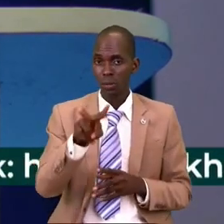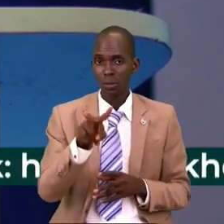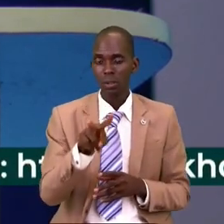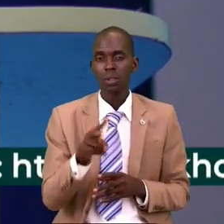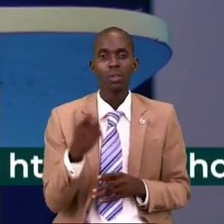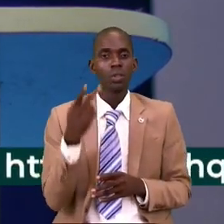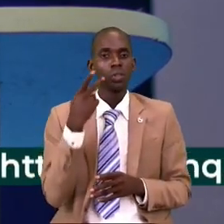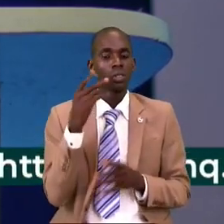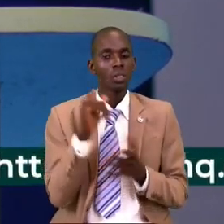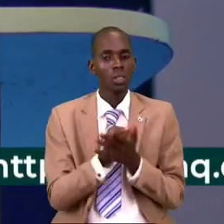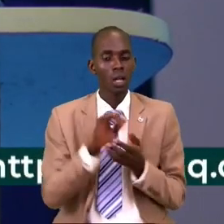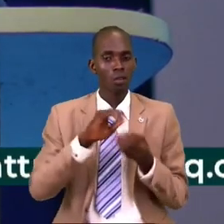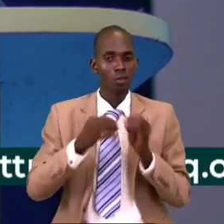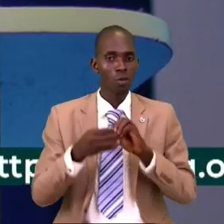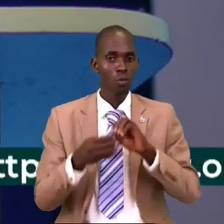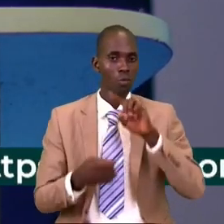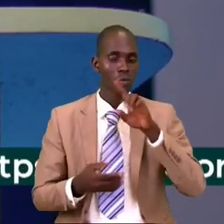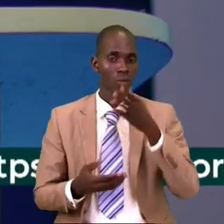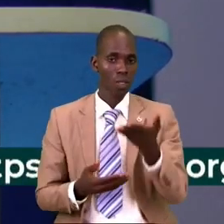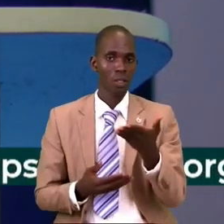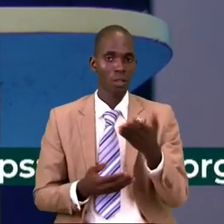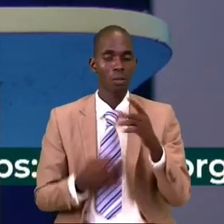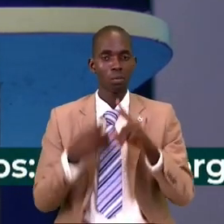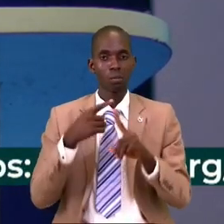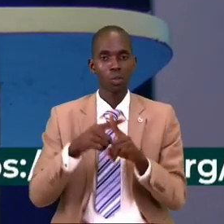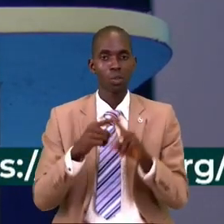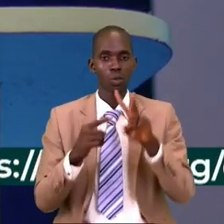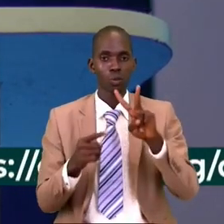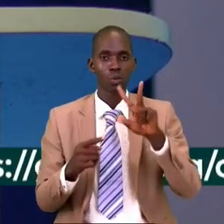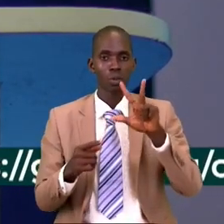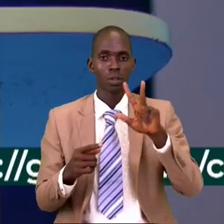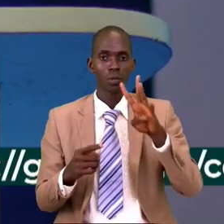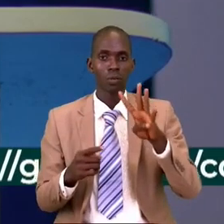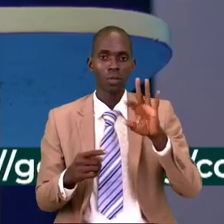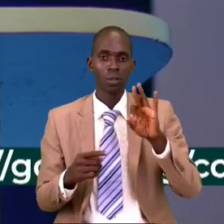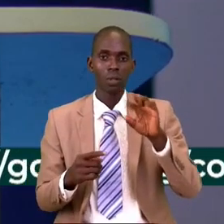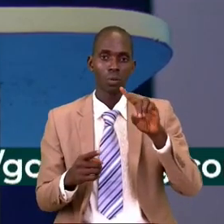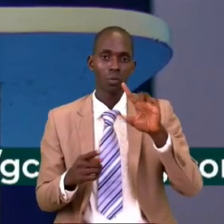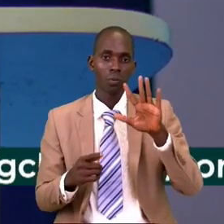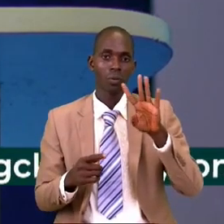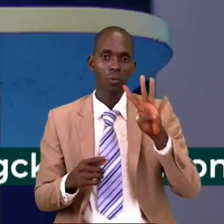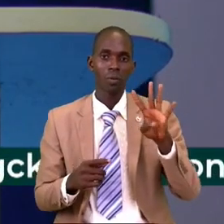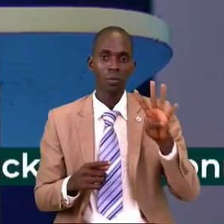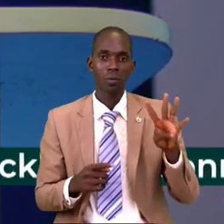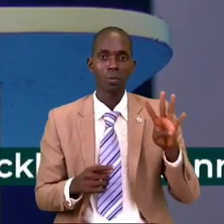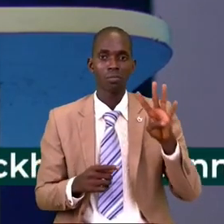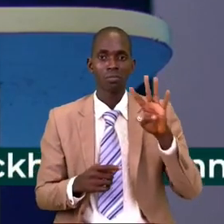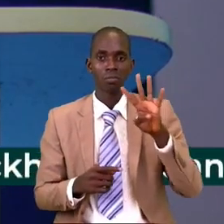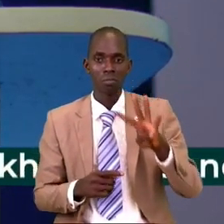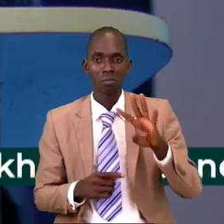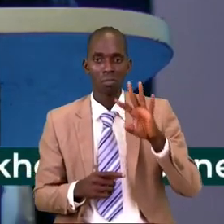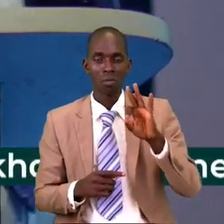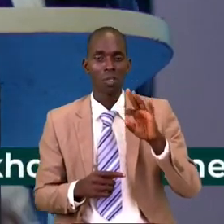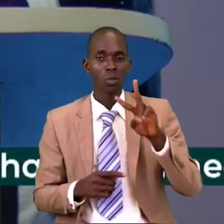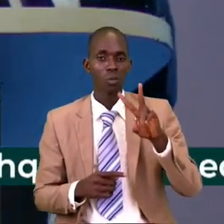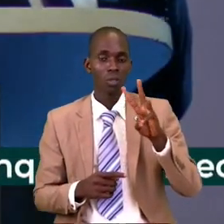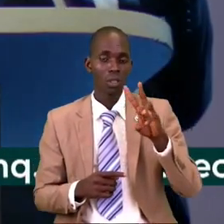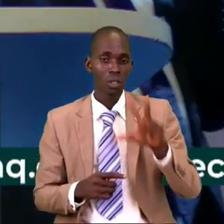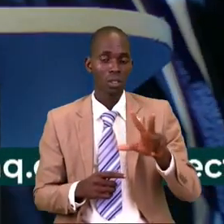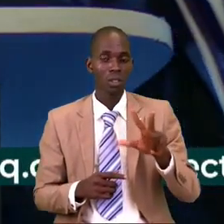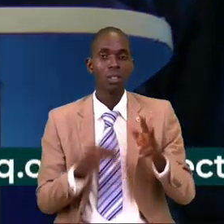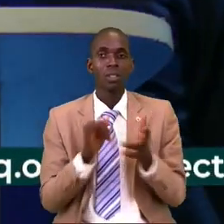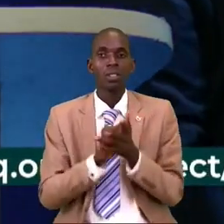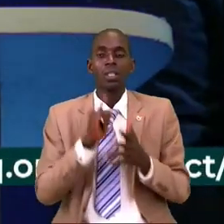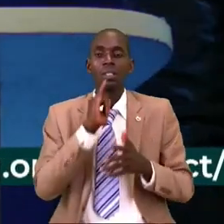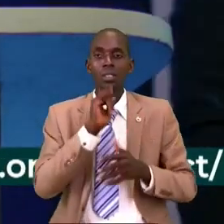waving your hands there. Okay, the hall facing me, I can also see you waving your hands. Those